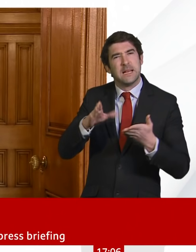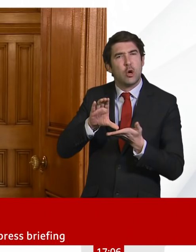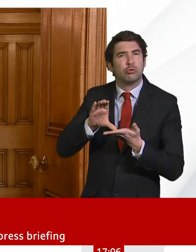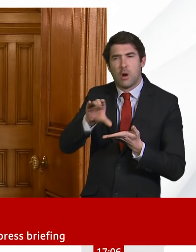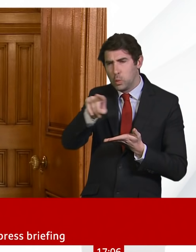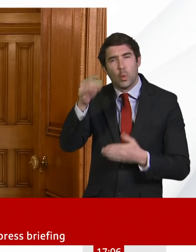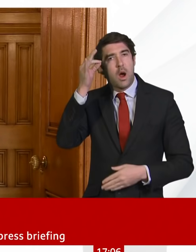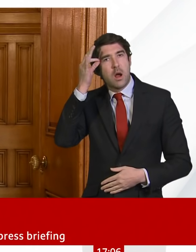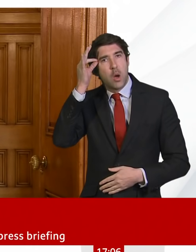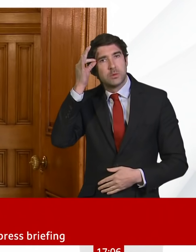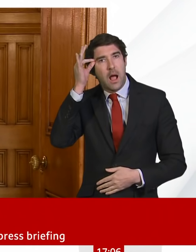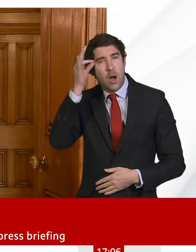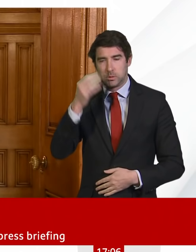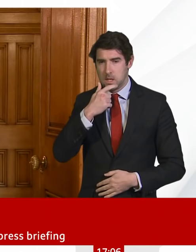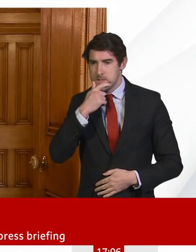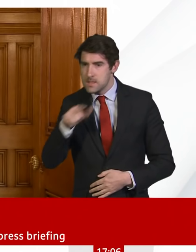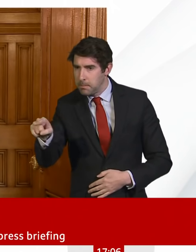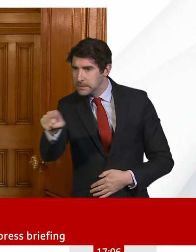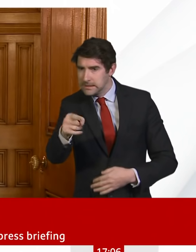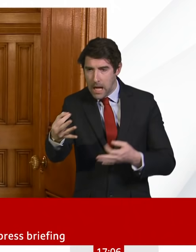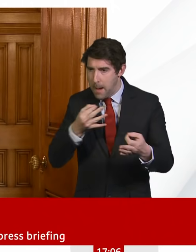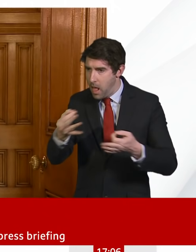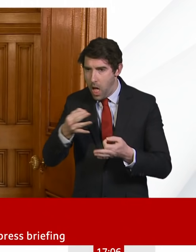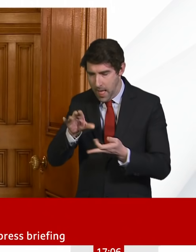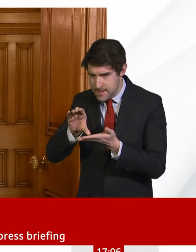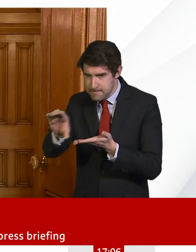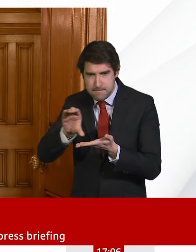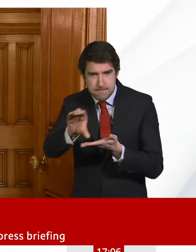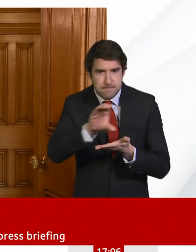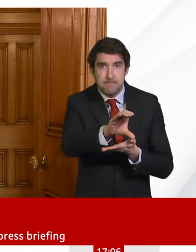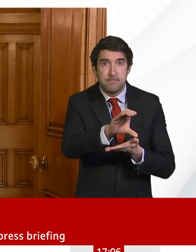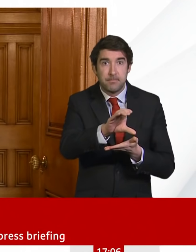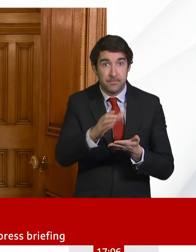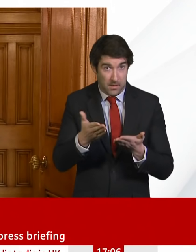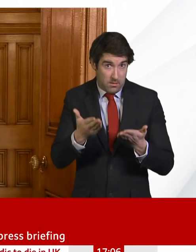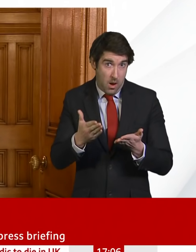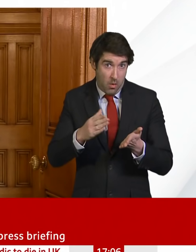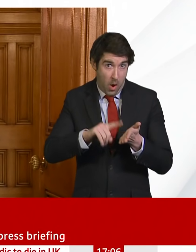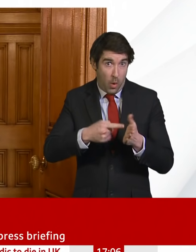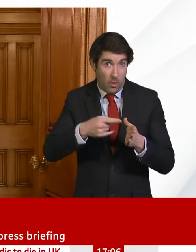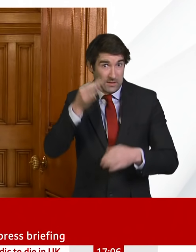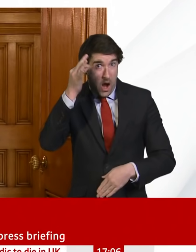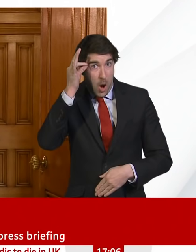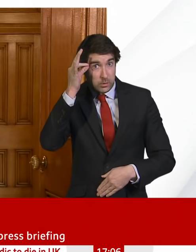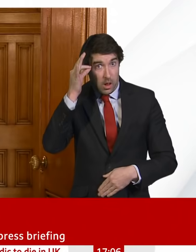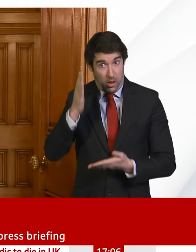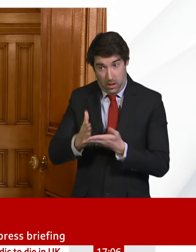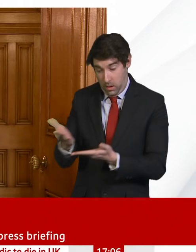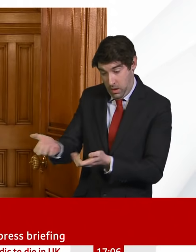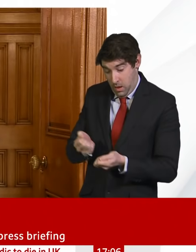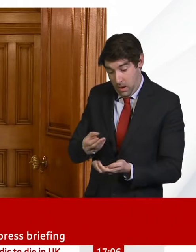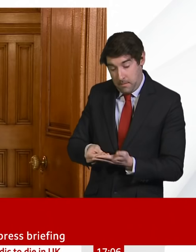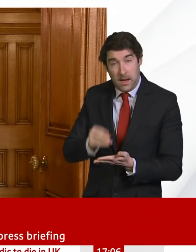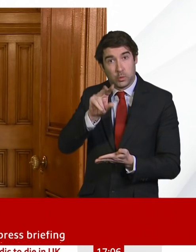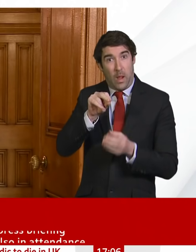businesses. As of today, these local authorities have received more than £12 billion. This afternoon,